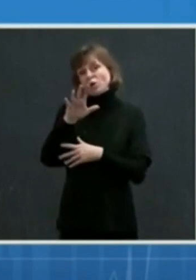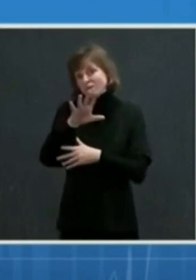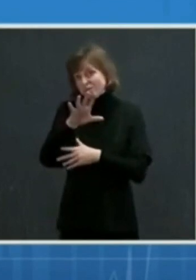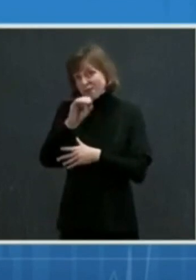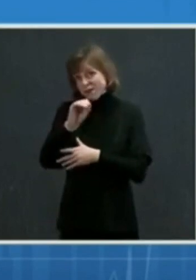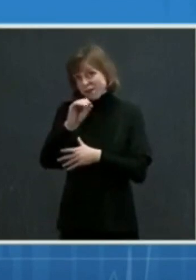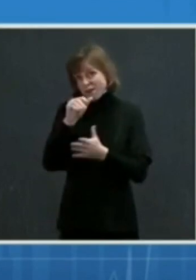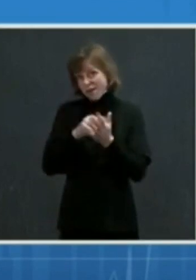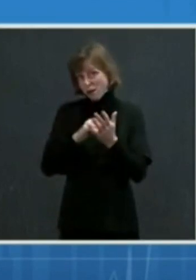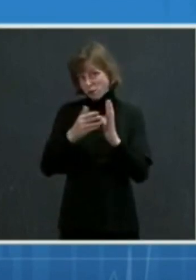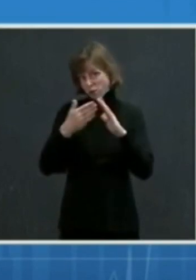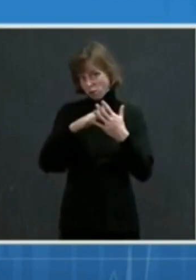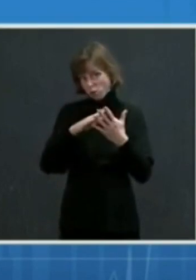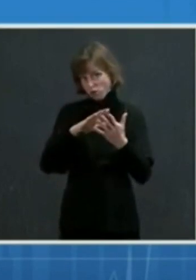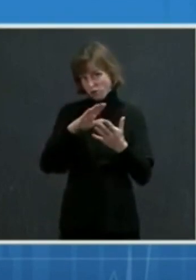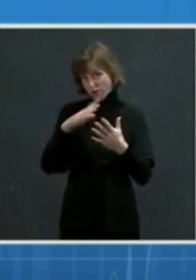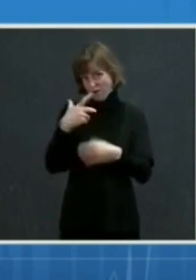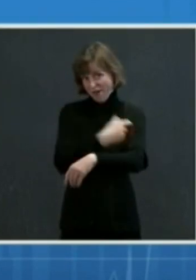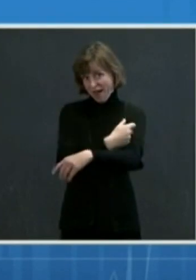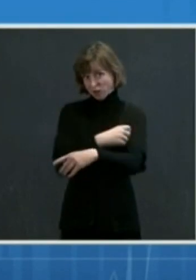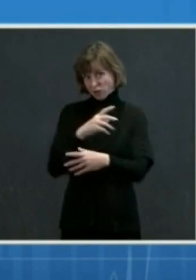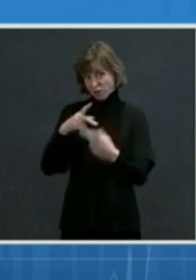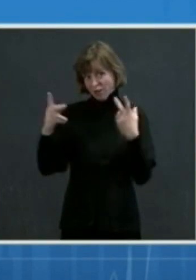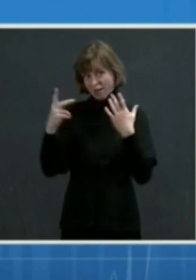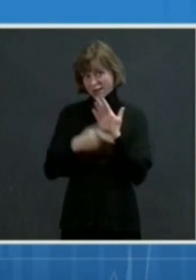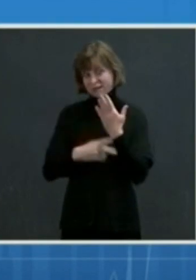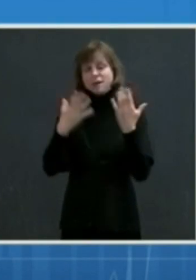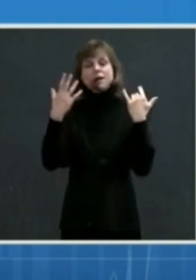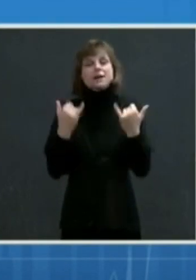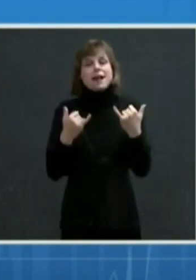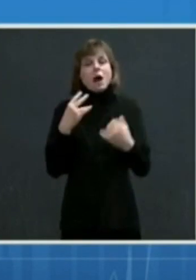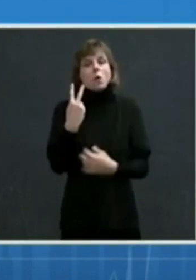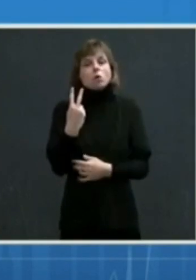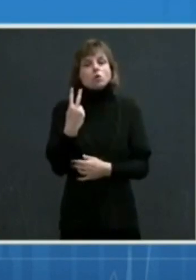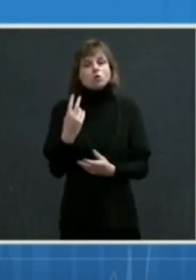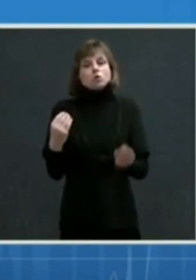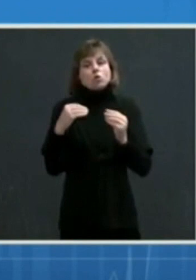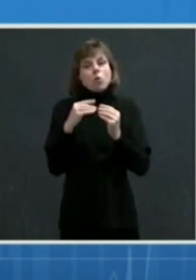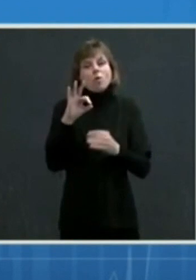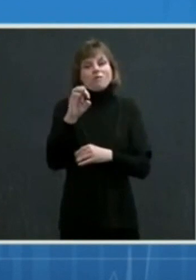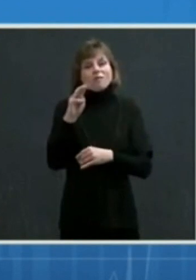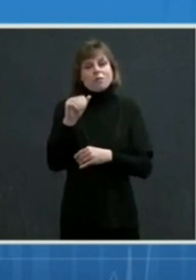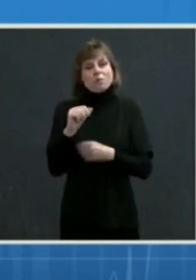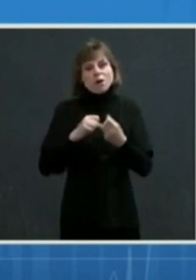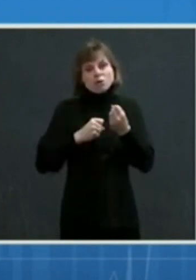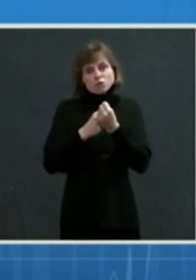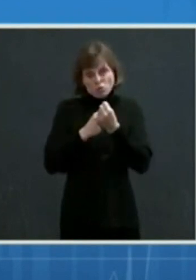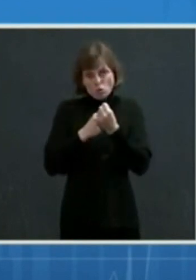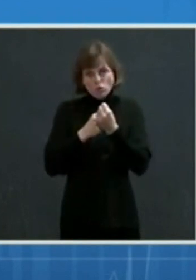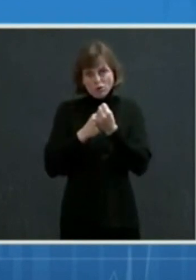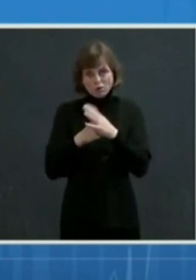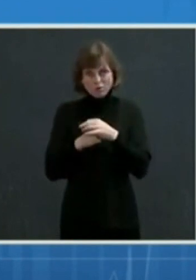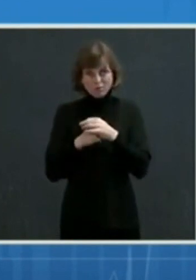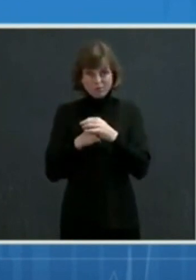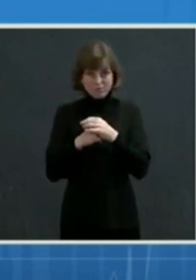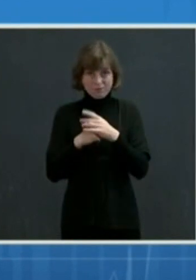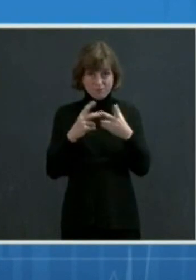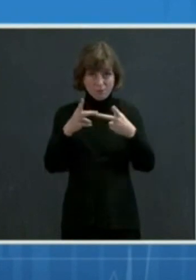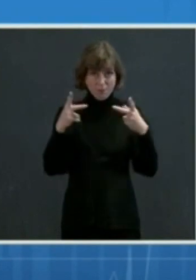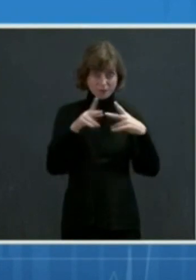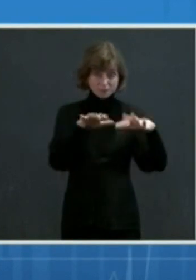announcing the addition of two new FEMA-supported high-volume sites, the Atlanta Falcons Stadium in